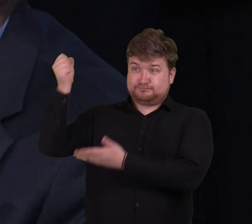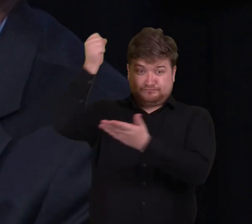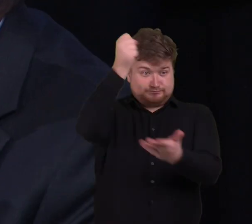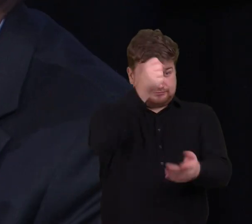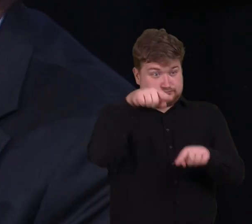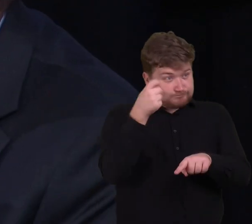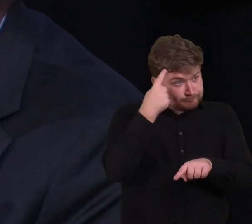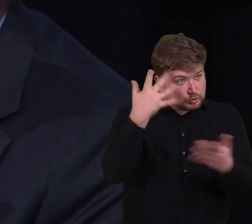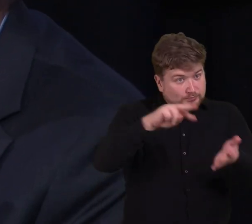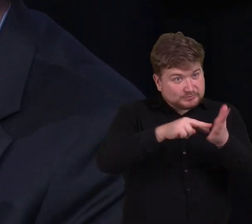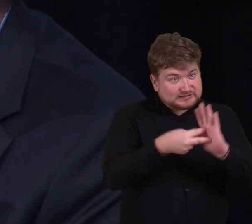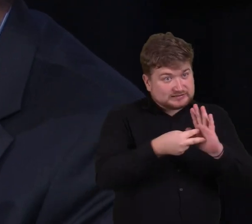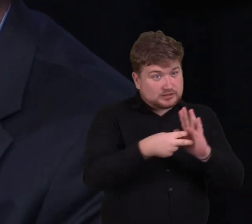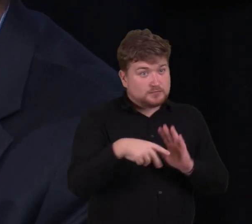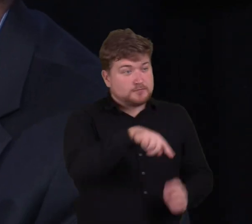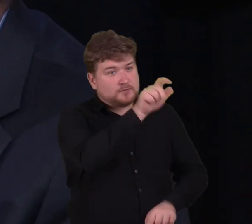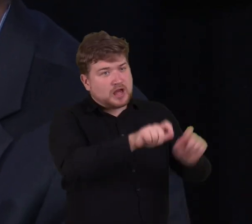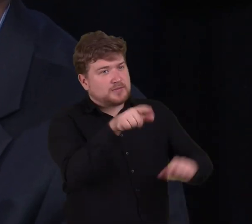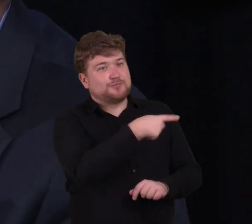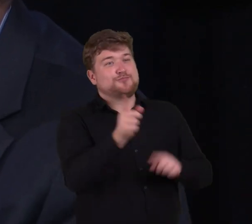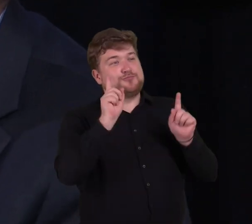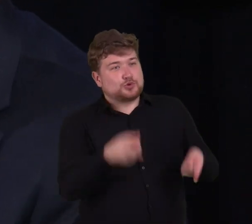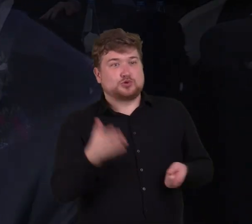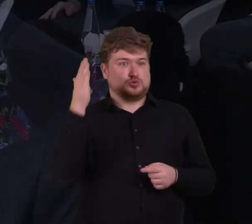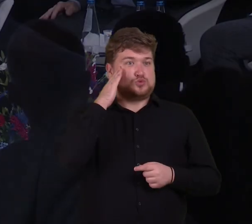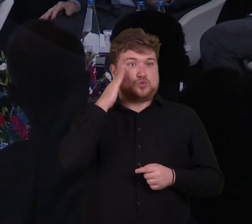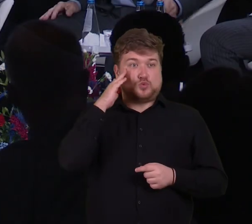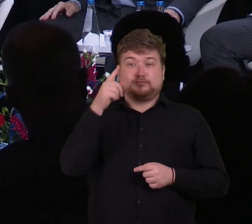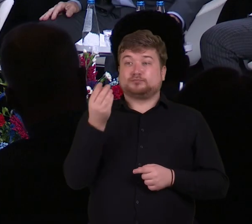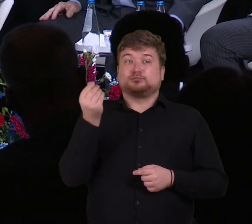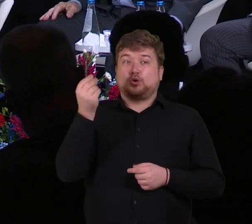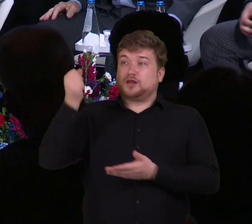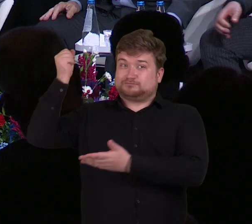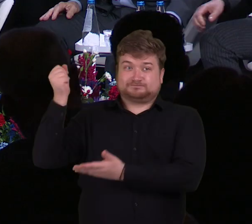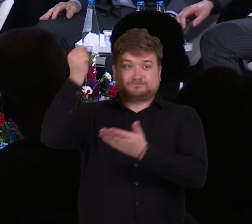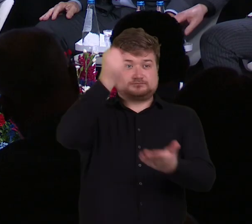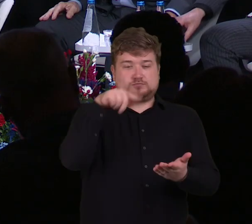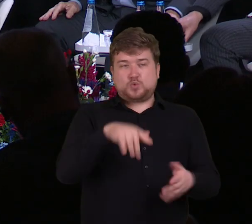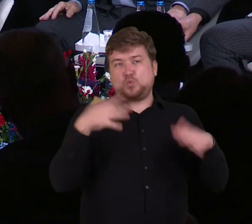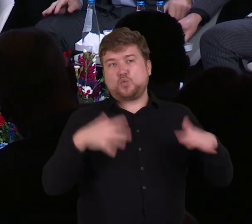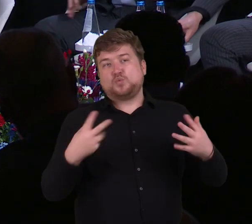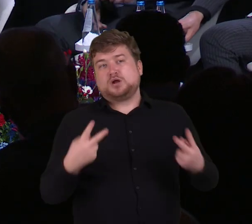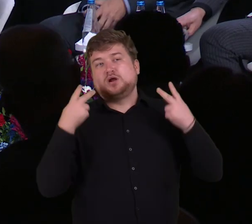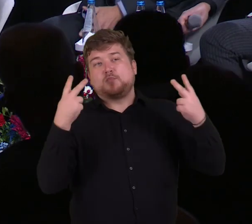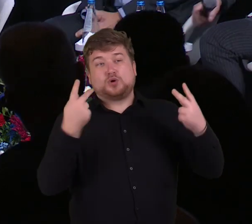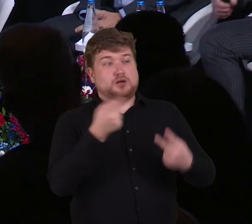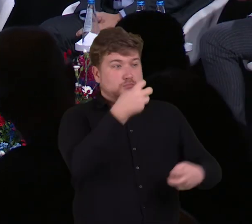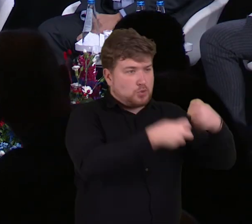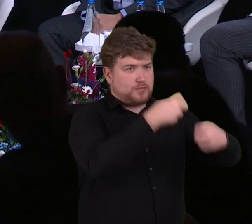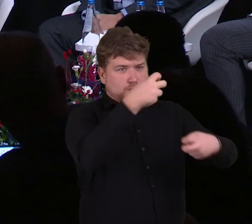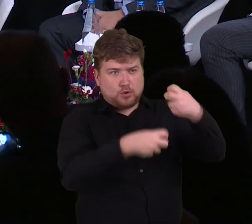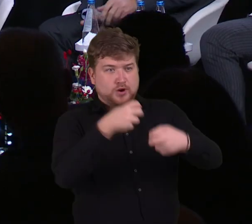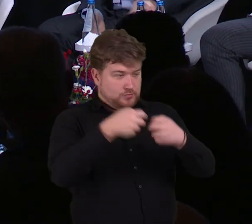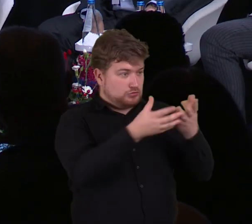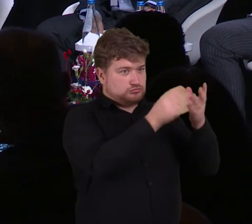solving, and the EU is not a problem in itself, and we should make that clear. Very important, yes. Thanks for underlining it. Artur,